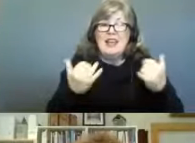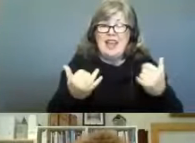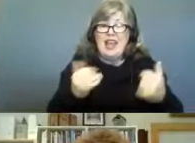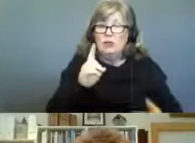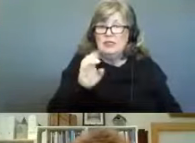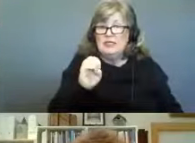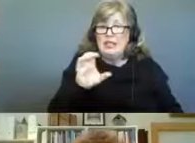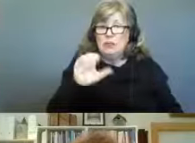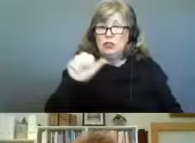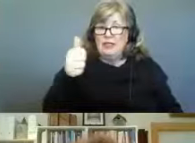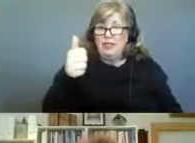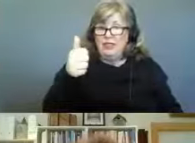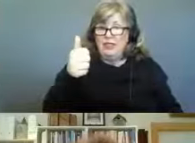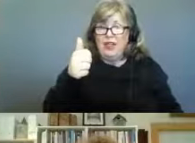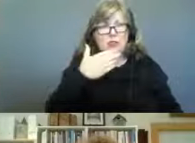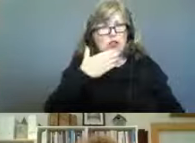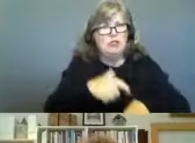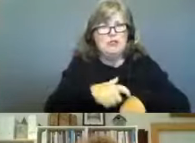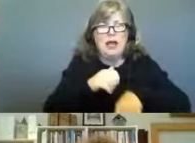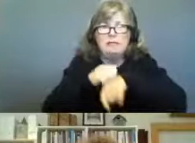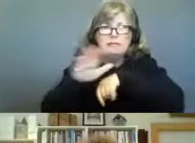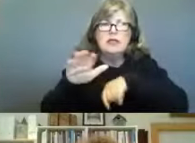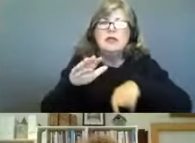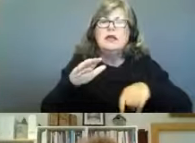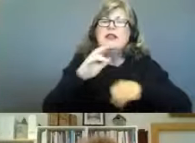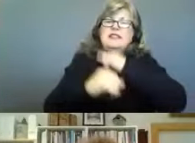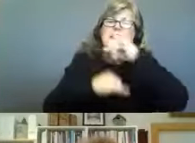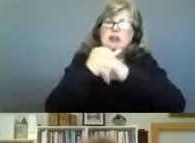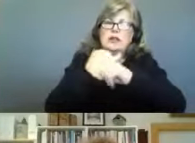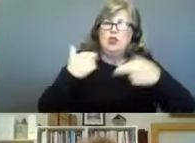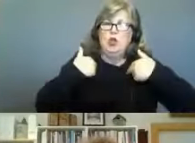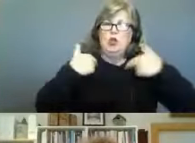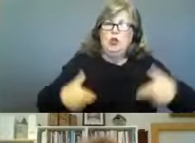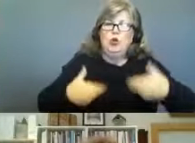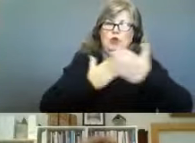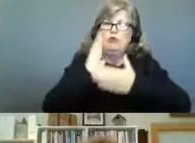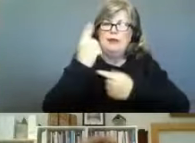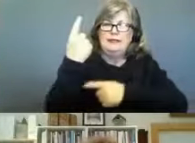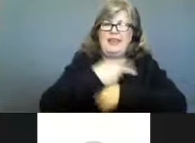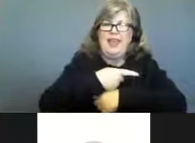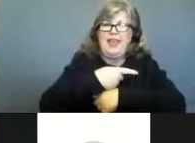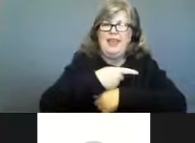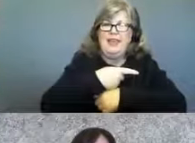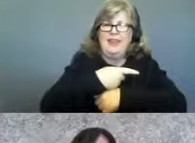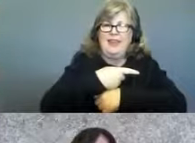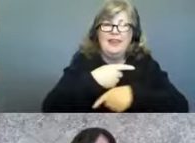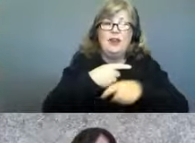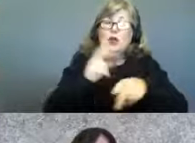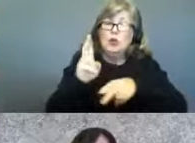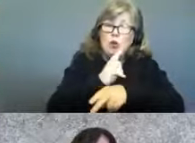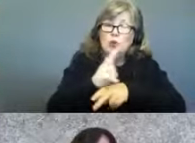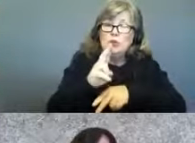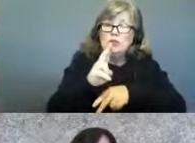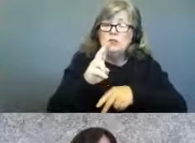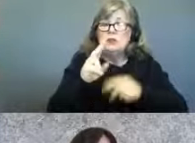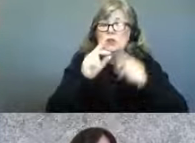10th is the International Human Rights Day. So if you are a social media user, for instance, that's